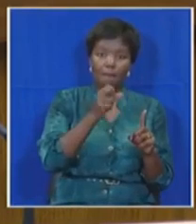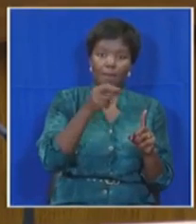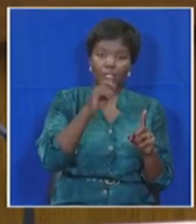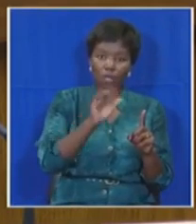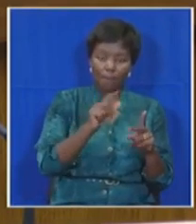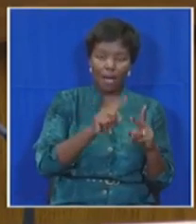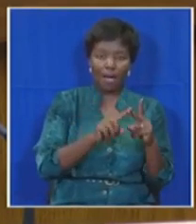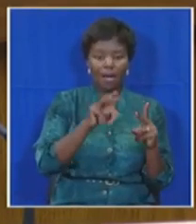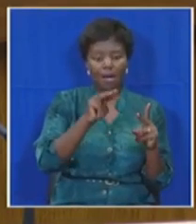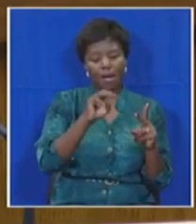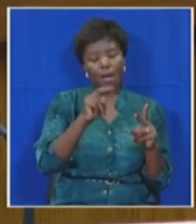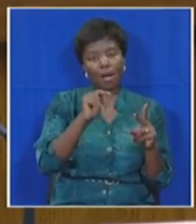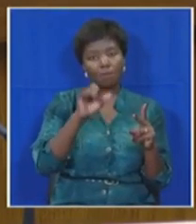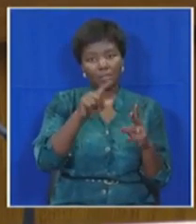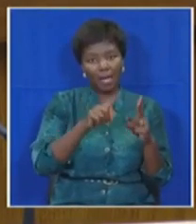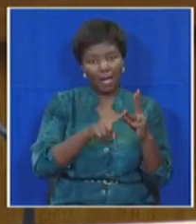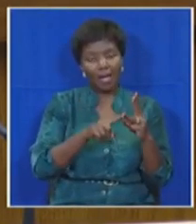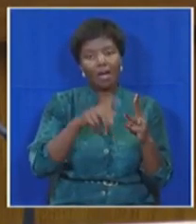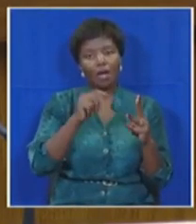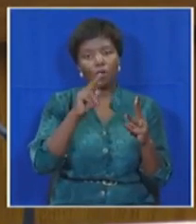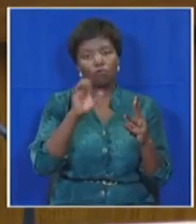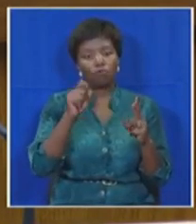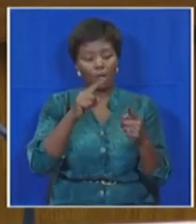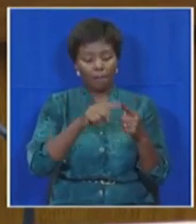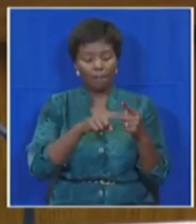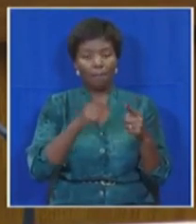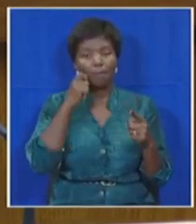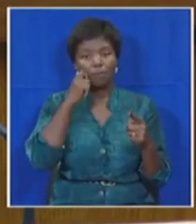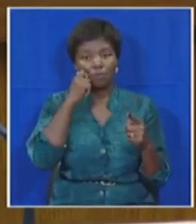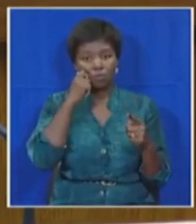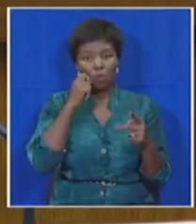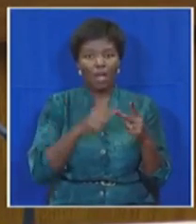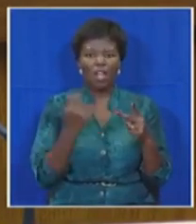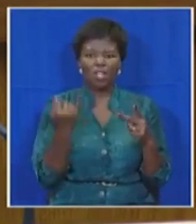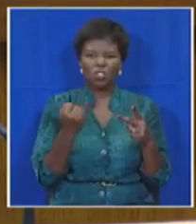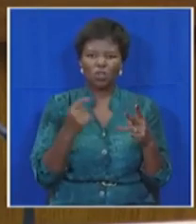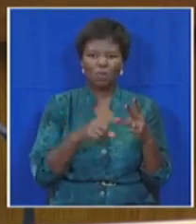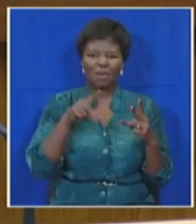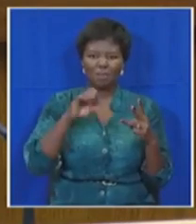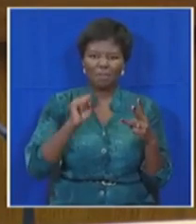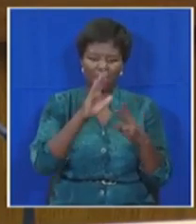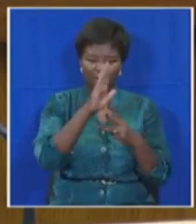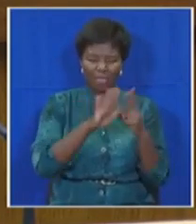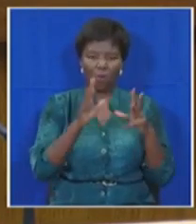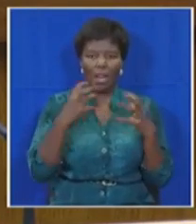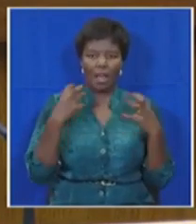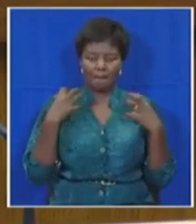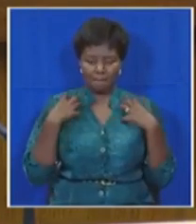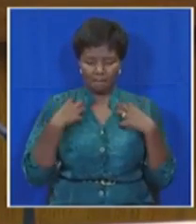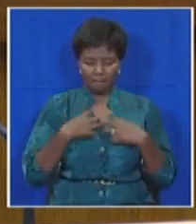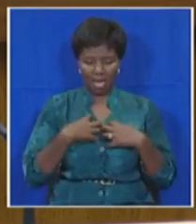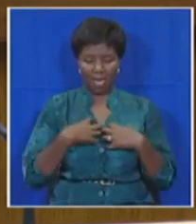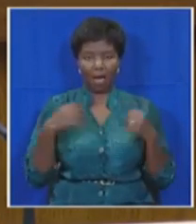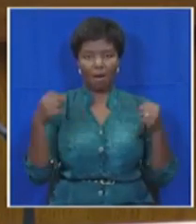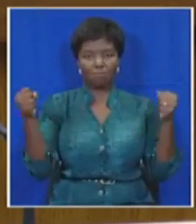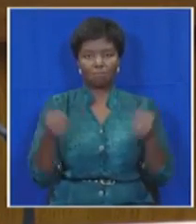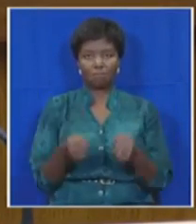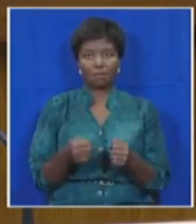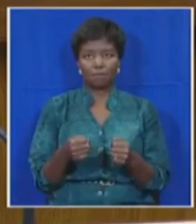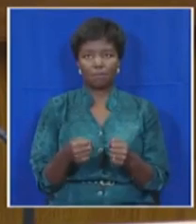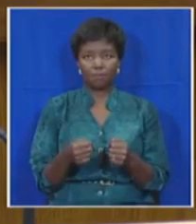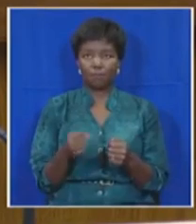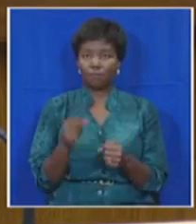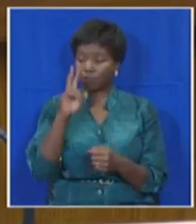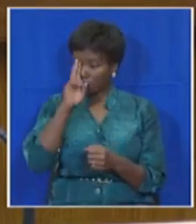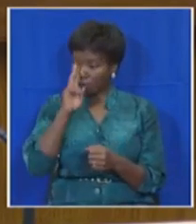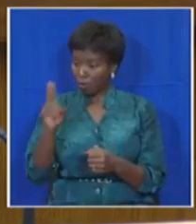in Tshwane, Nelson Mandela Bay and Johannesburg respectively will be governing DA metros. Honorable President,